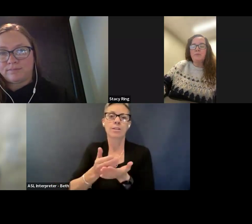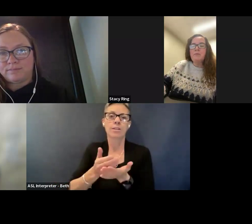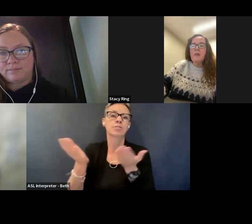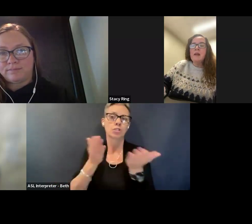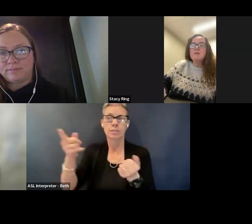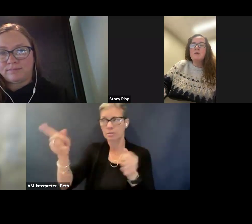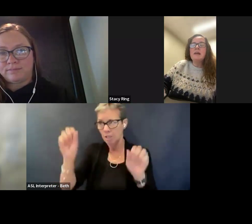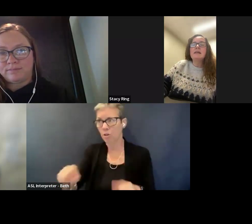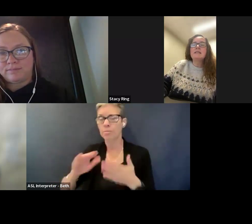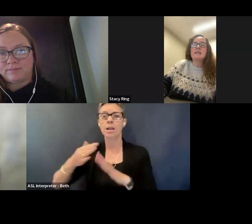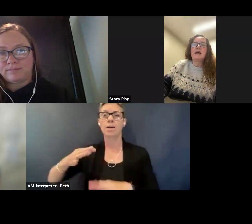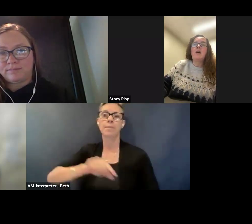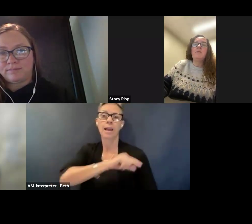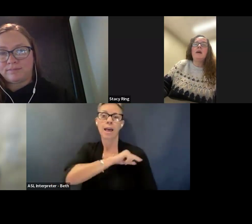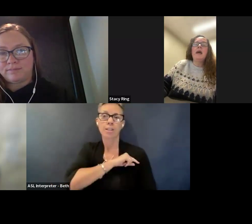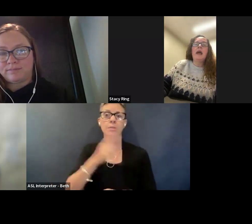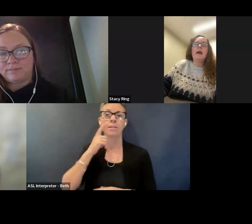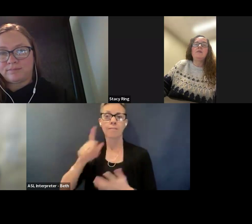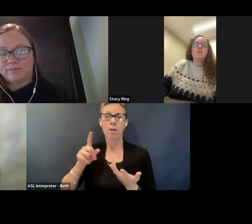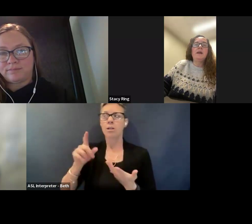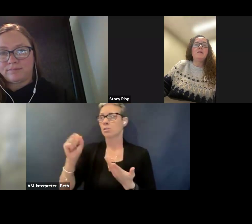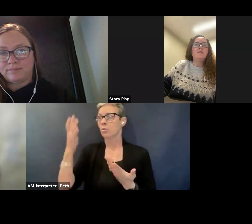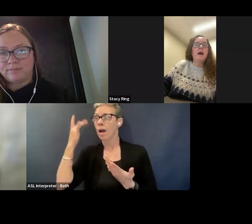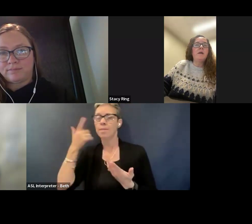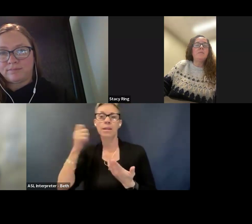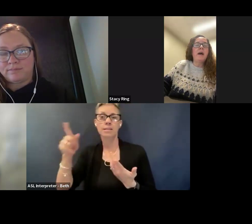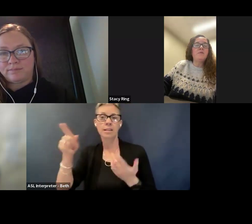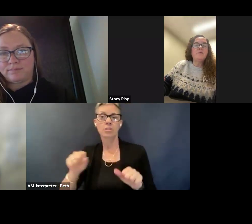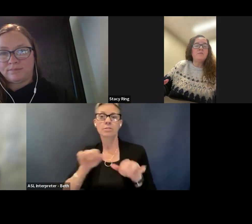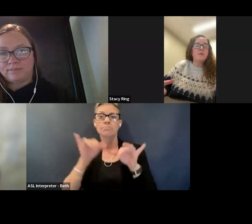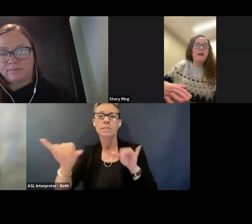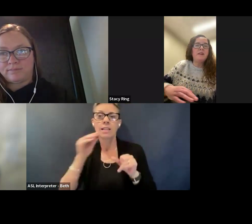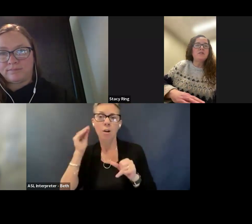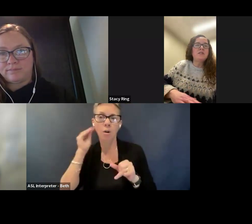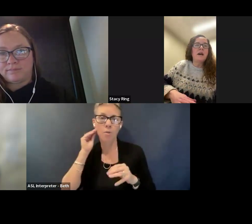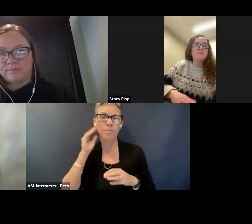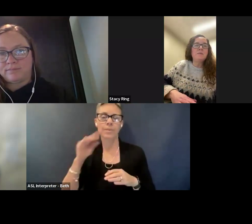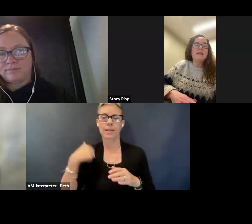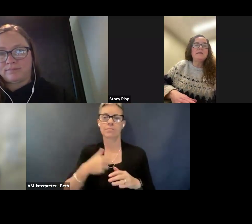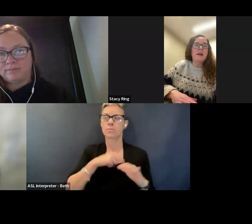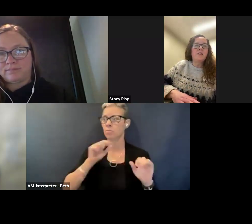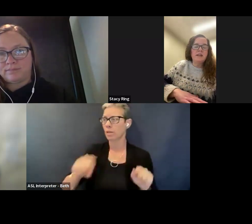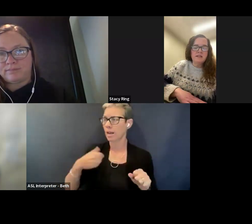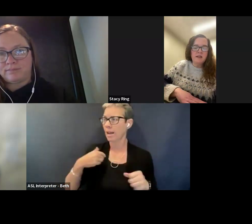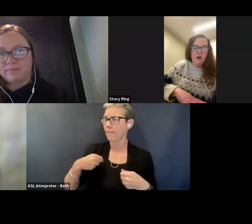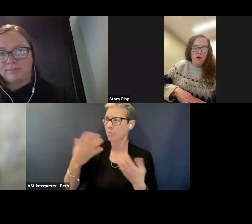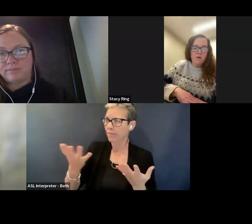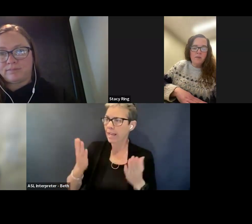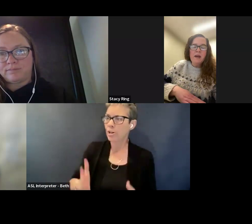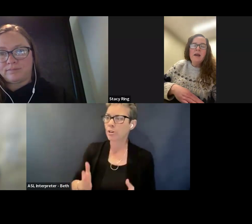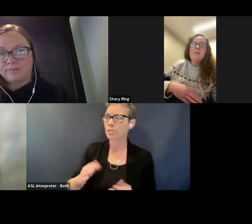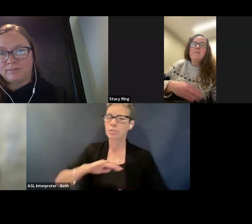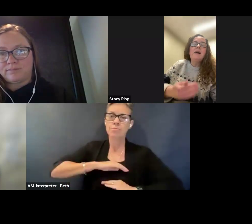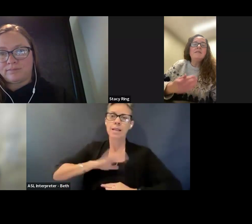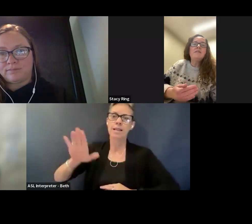for so that he could stay home and we could have providers to meet his care needs in our